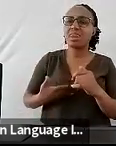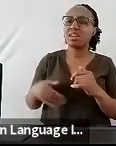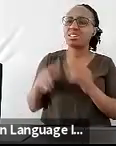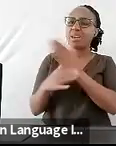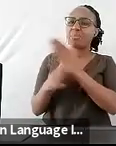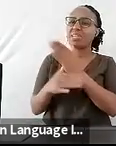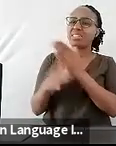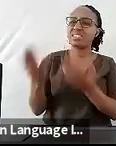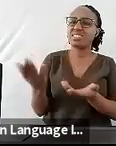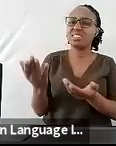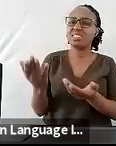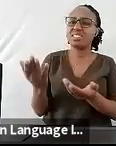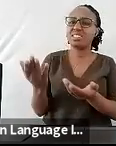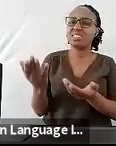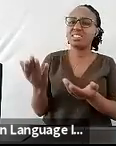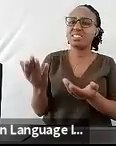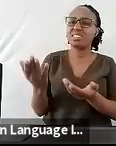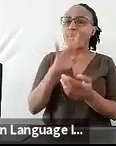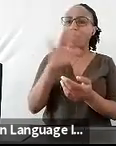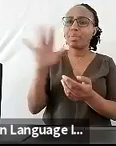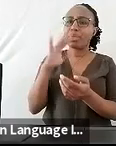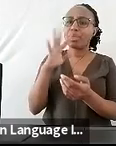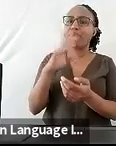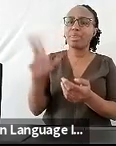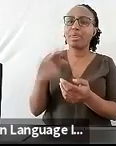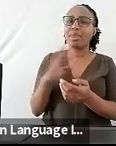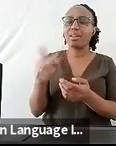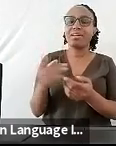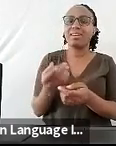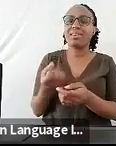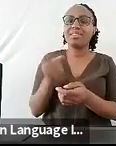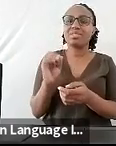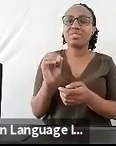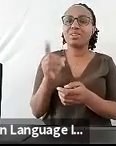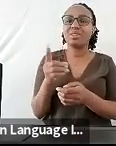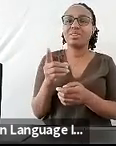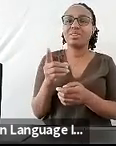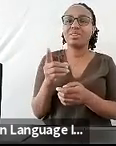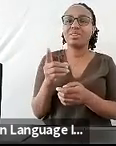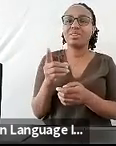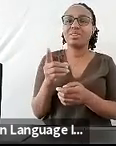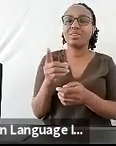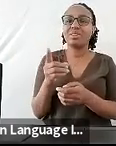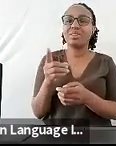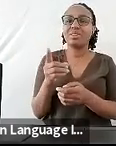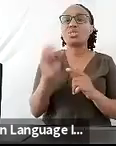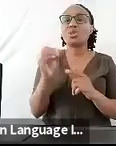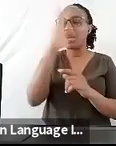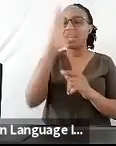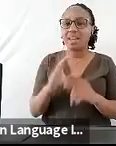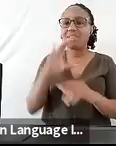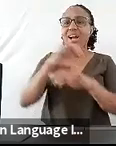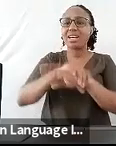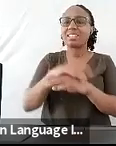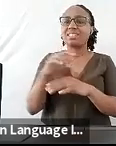did not die for this. And I said, I will never get a visa at this rate. But anyway, finally I got a visa. And then as you said, when you